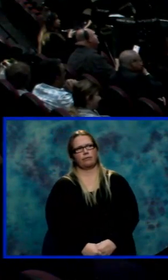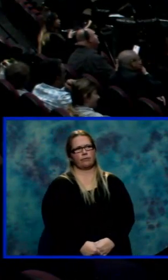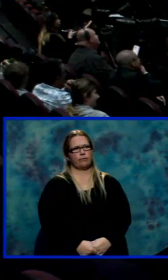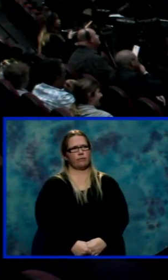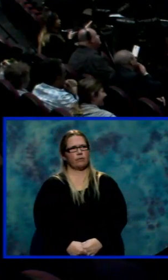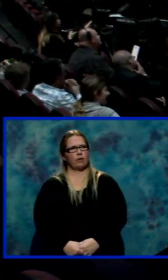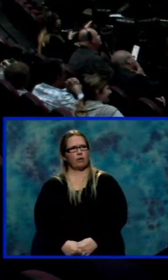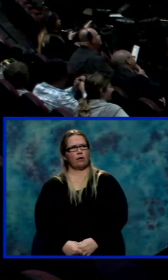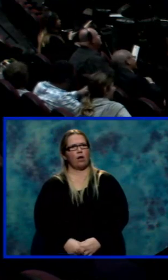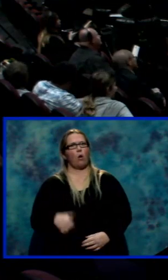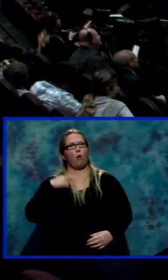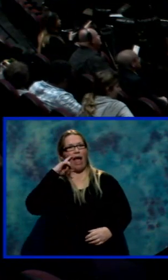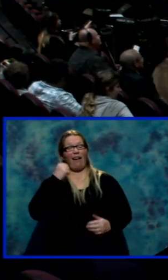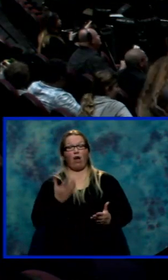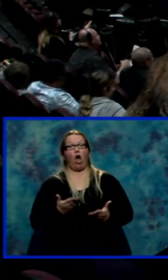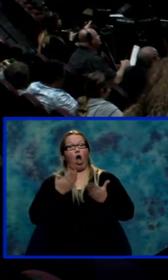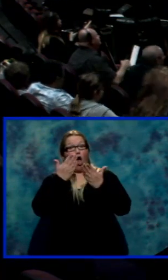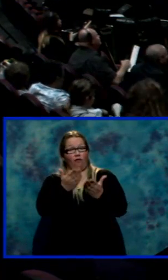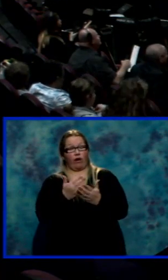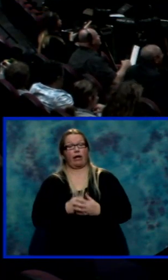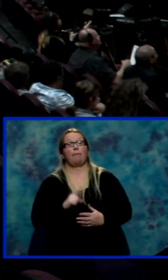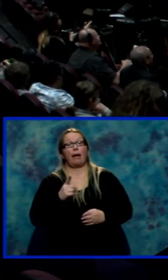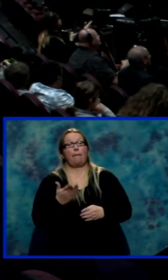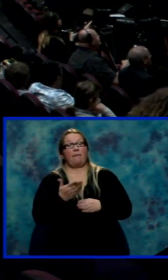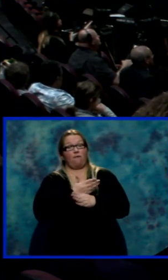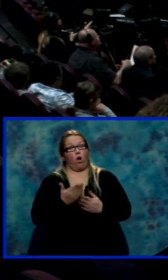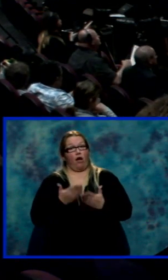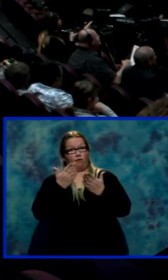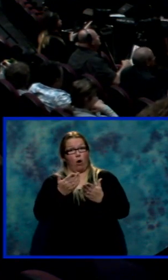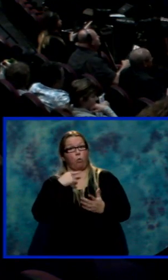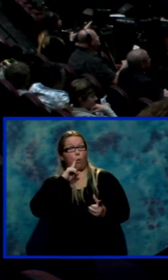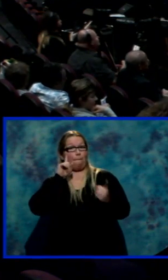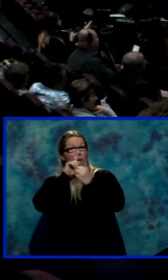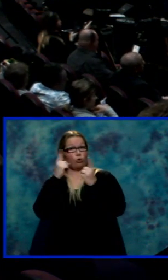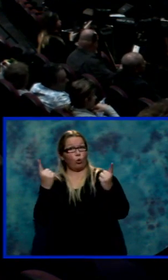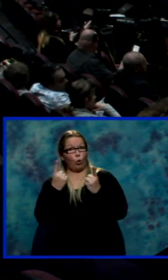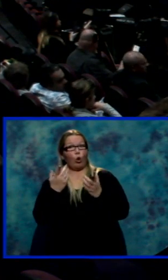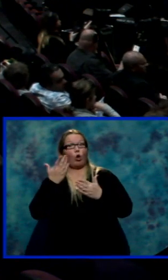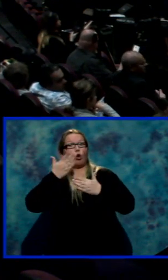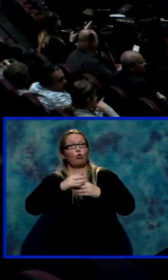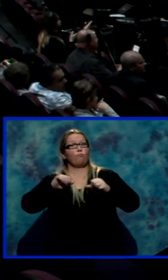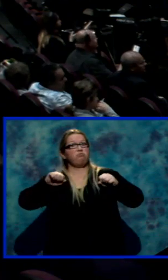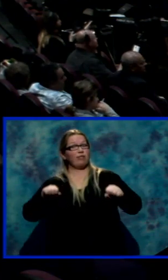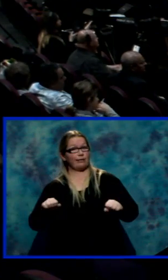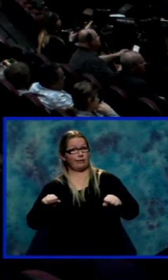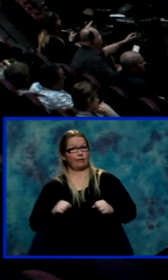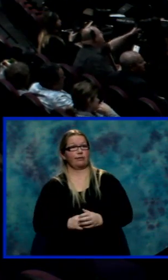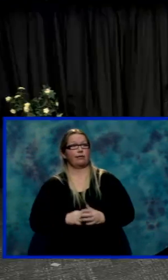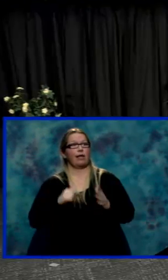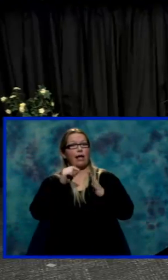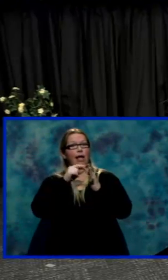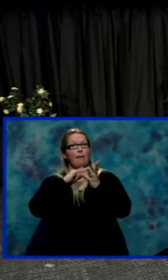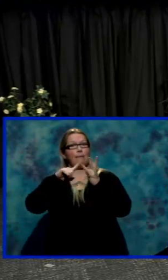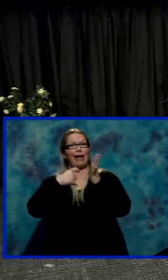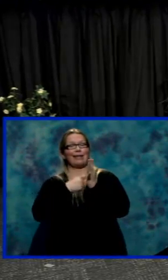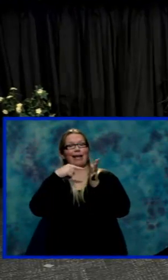We are going to take our offering up, but just before we do, we're going to meet our new president, Pastor Terry Johnson. I'm wondering if you can come